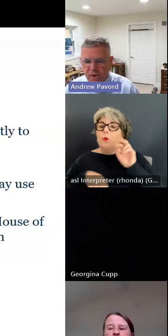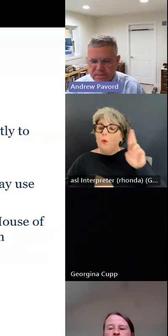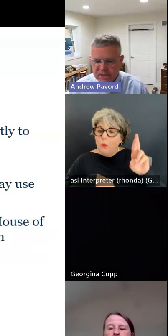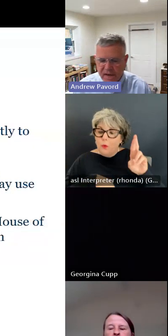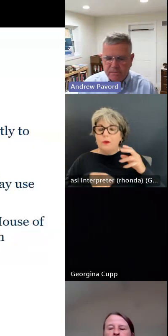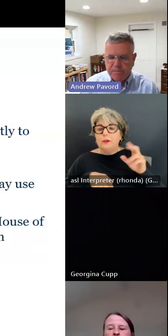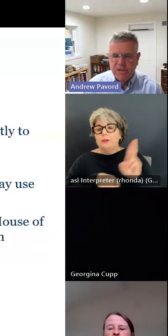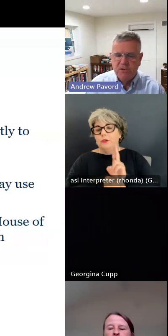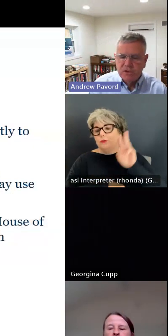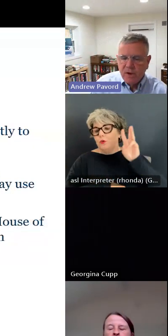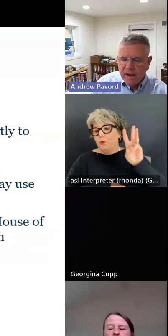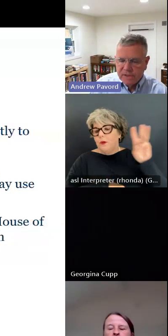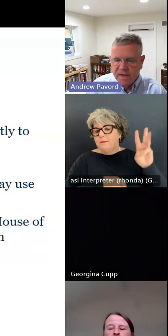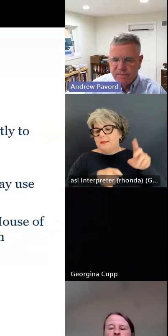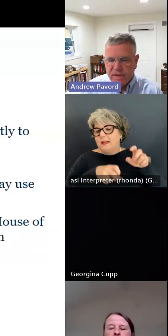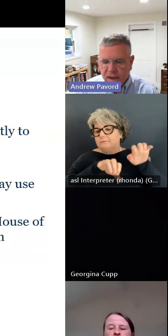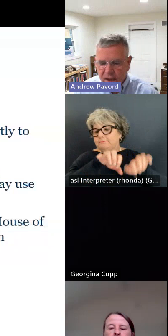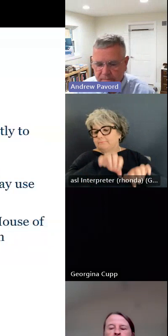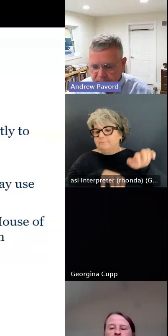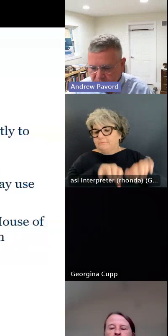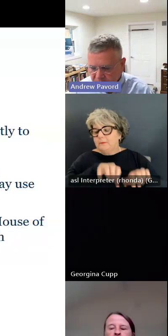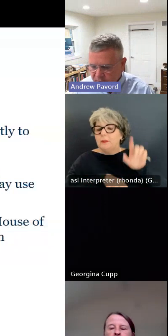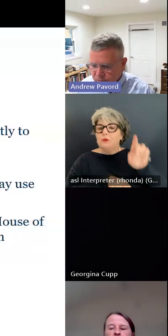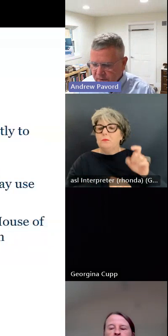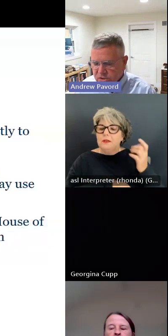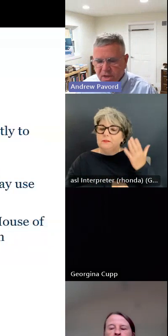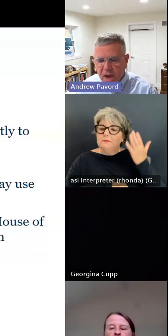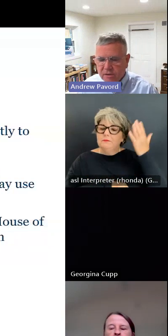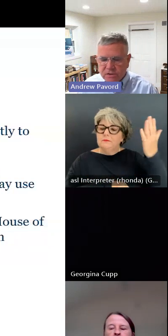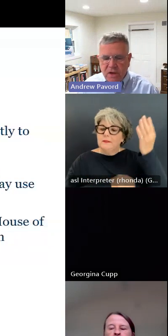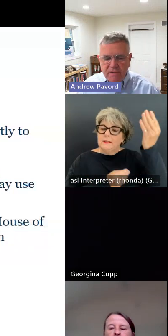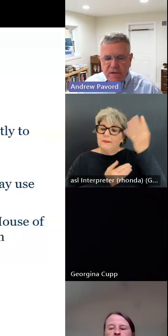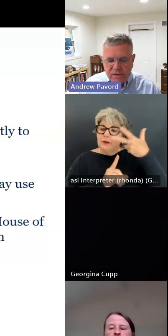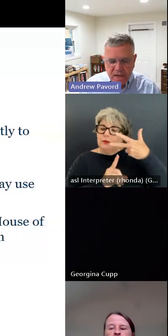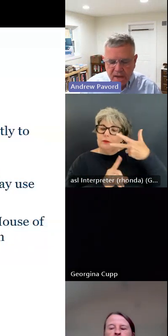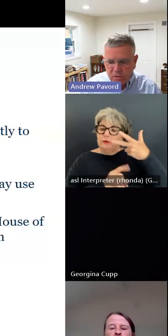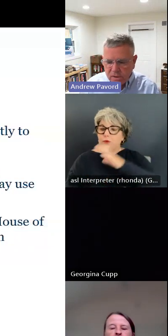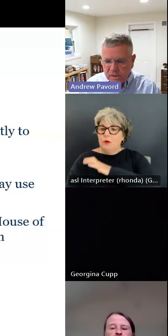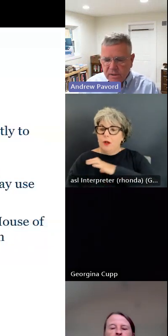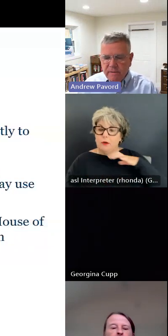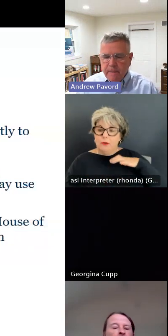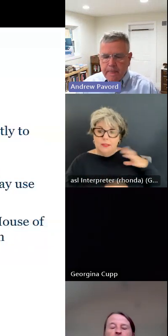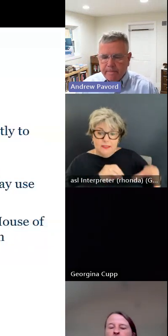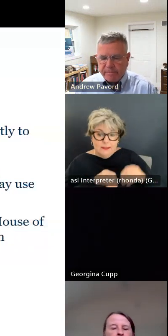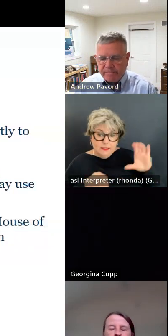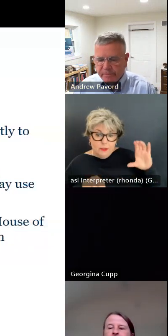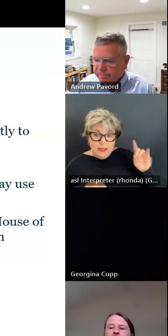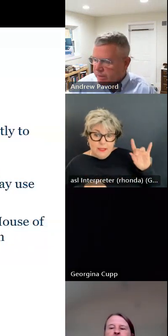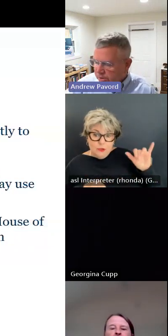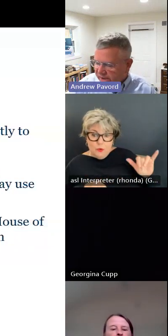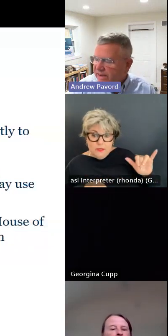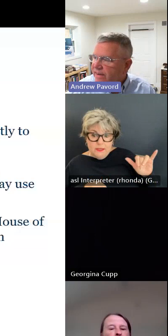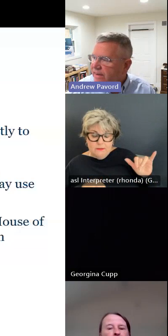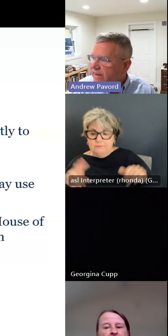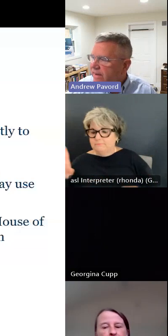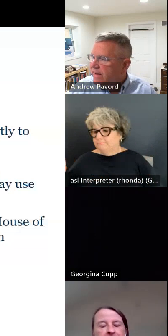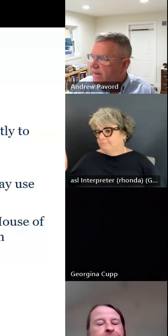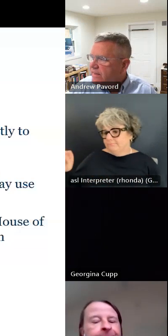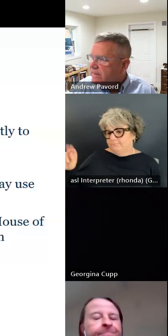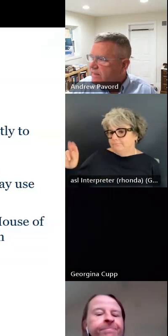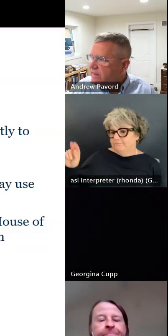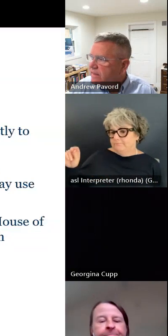to use the website, but you still have to get the information to Congress. Do you have anything to add, Courtney? Yep. Okay. That's a